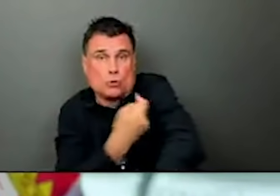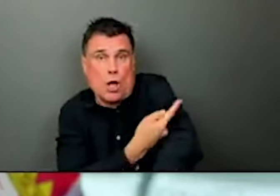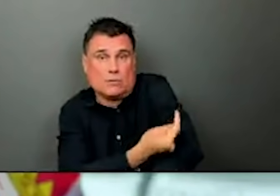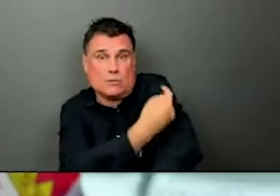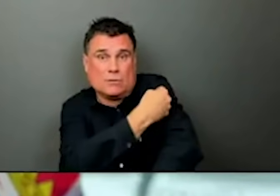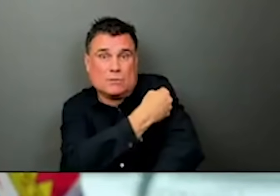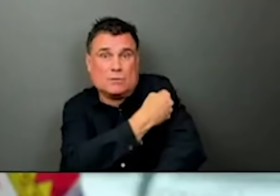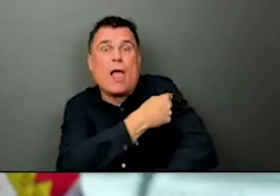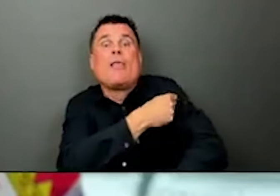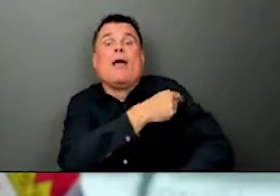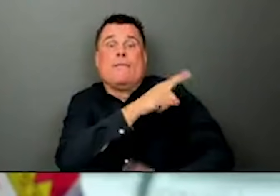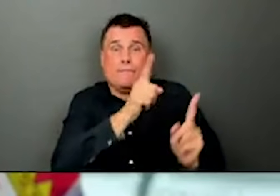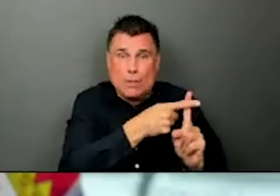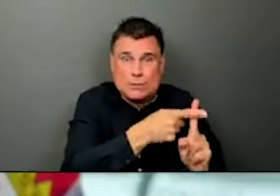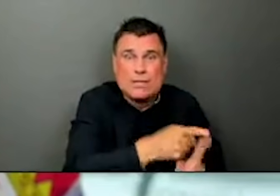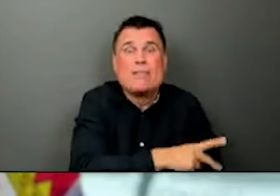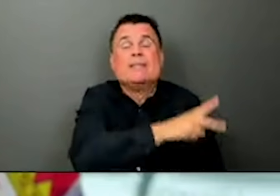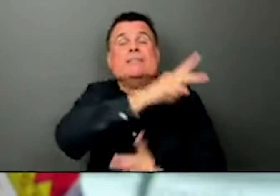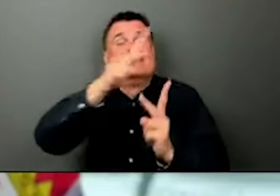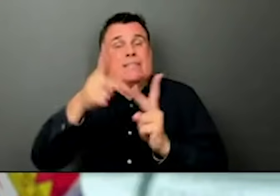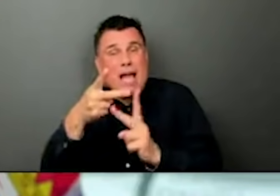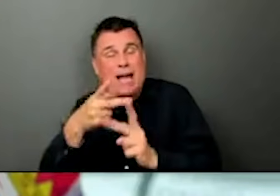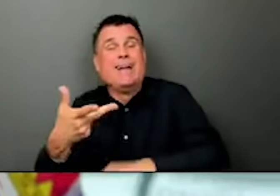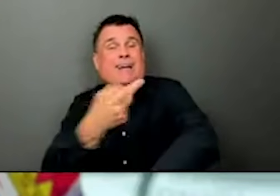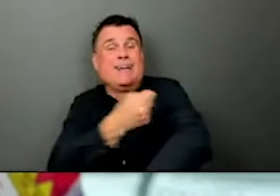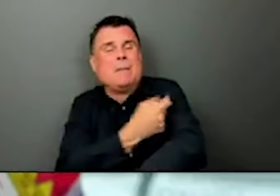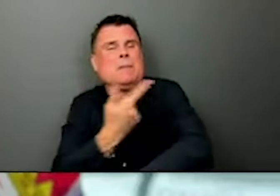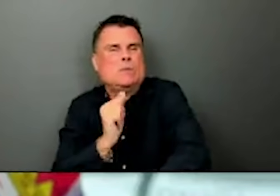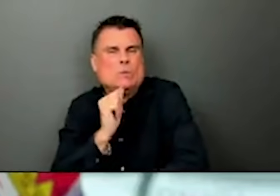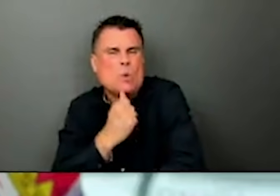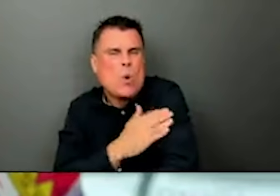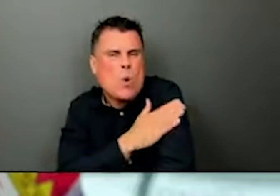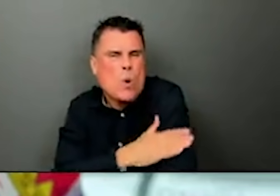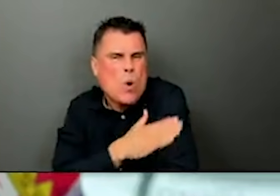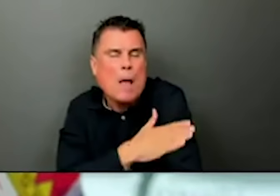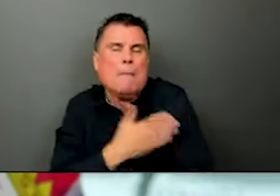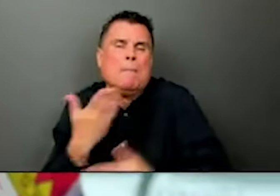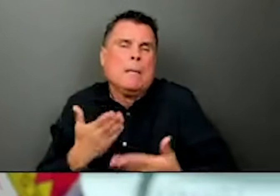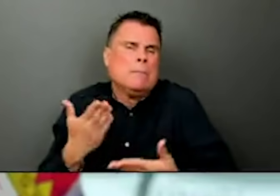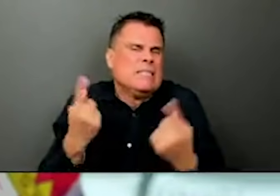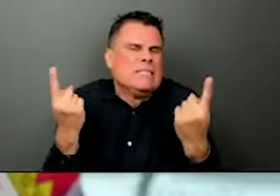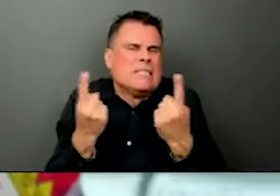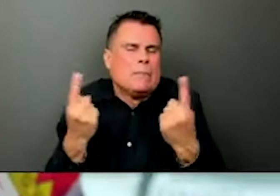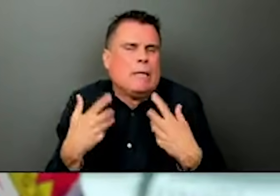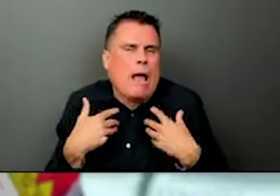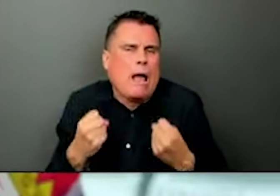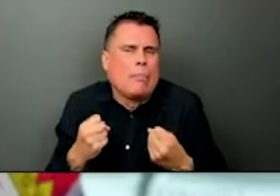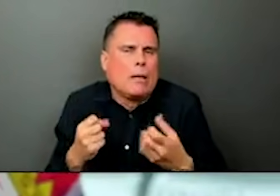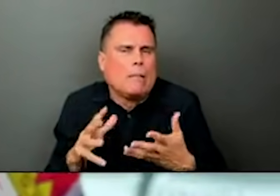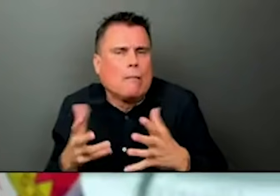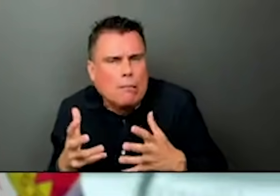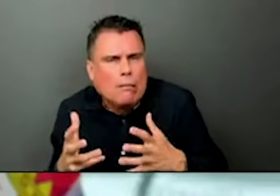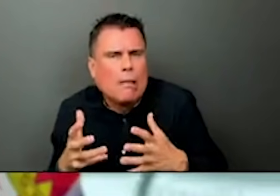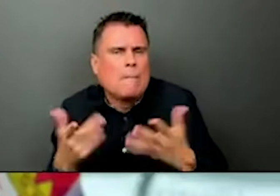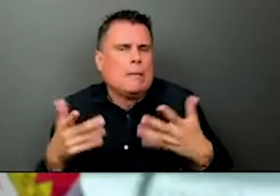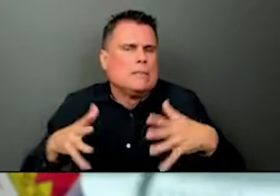is important. That's what we're looking for in a second dose of vaccine. So in the information provided to